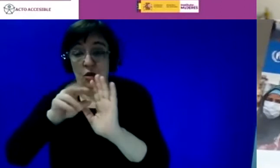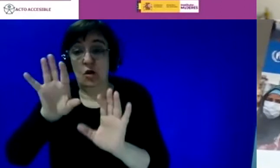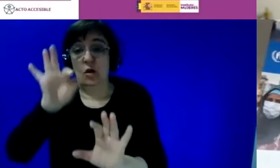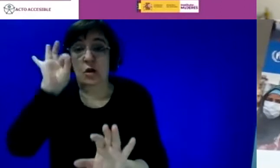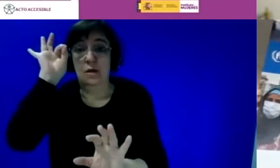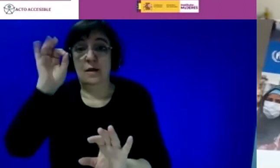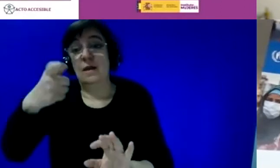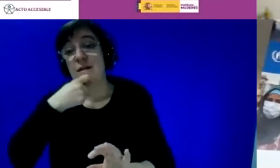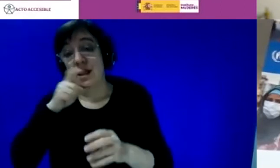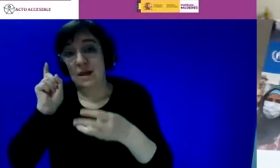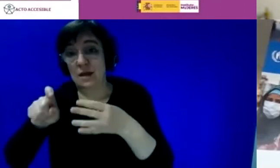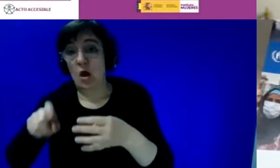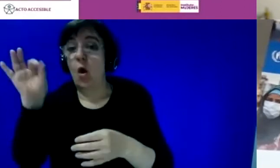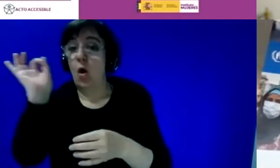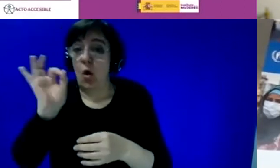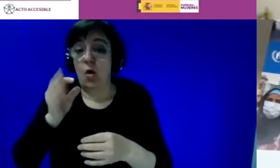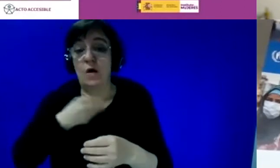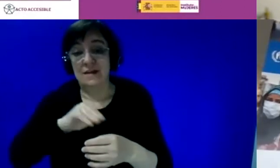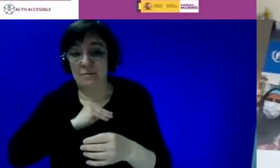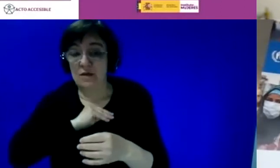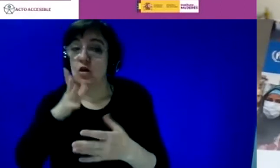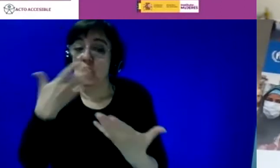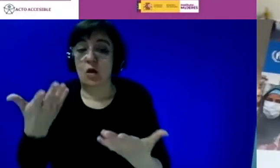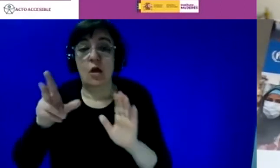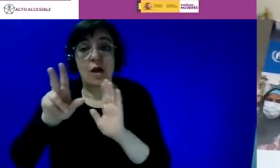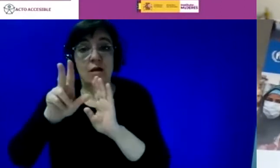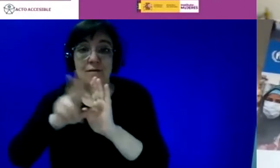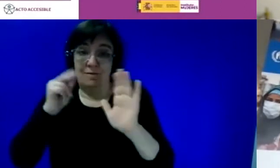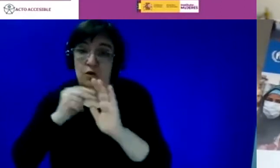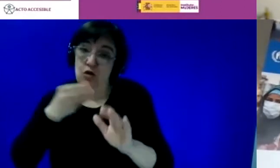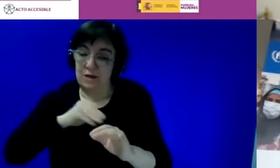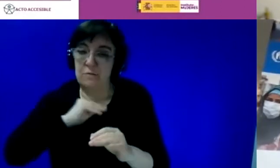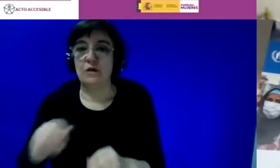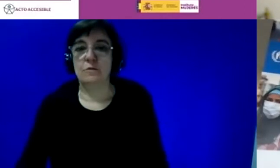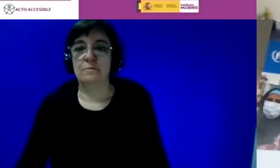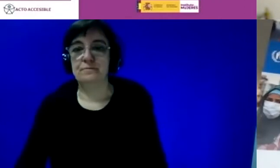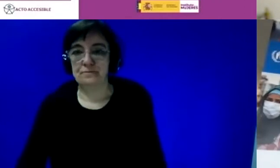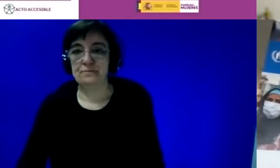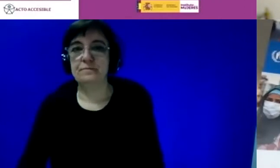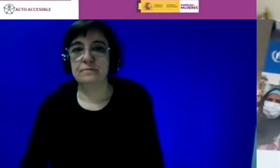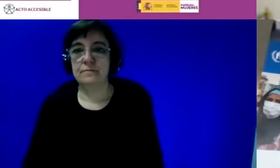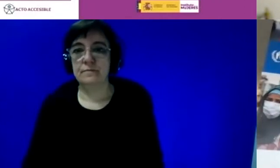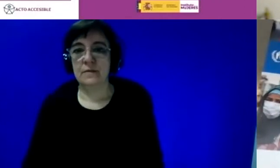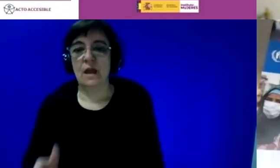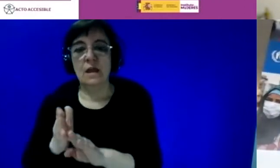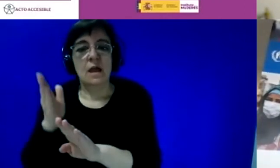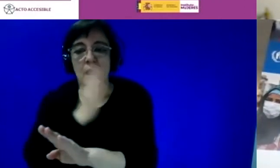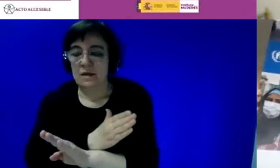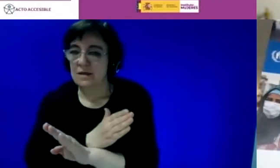English if you select the English language video, or in Spanish if you select the Spanish language